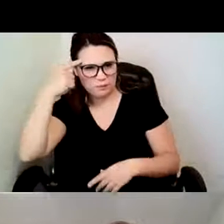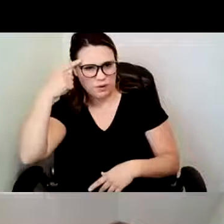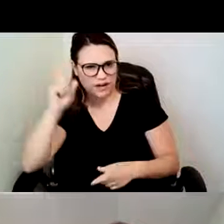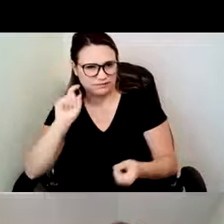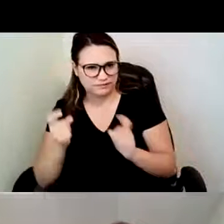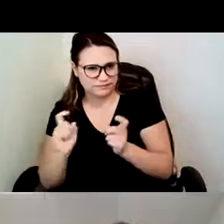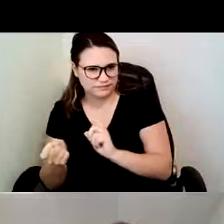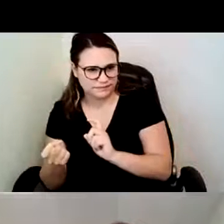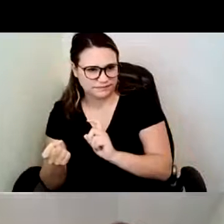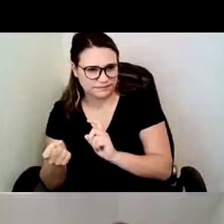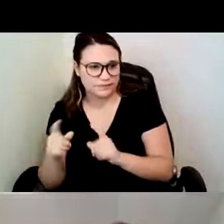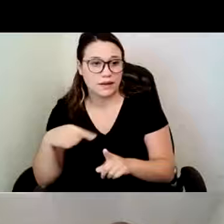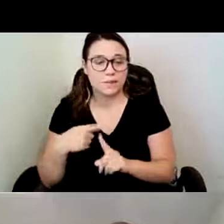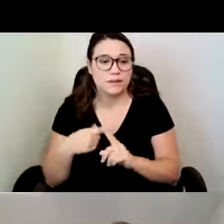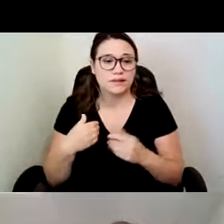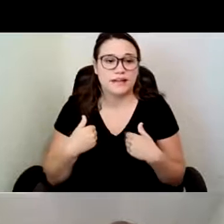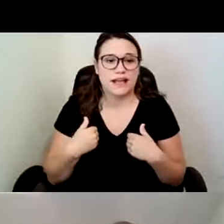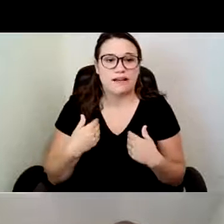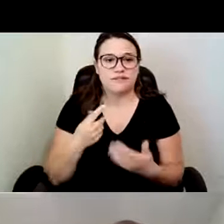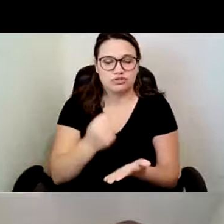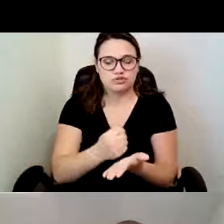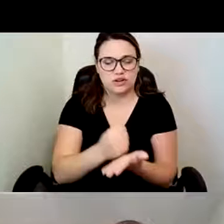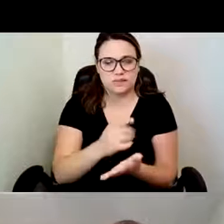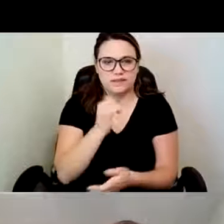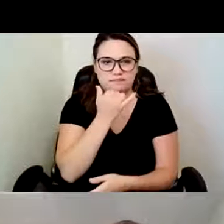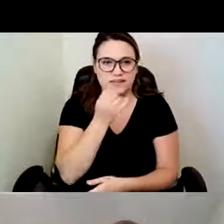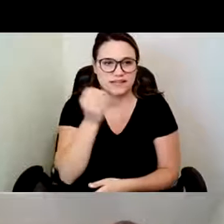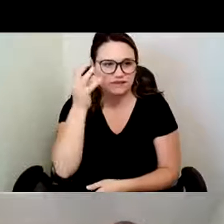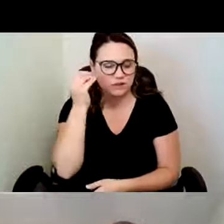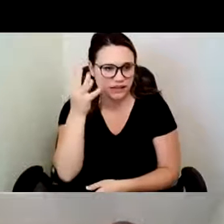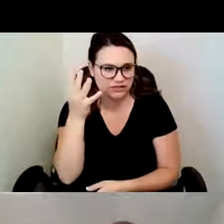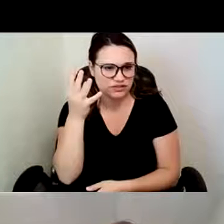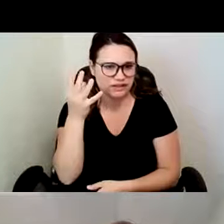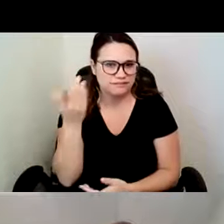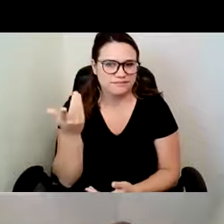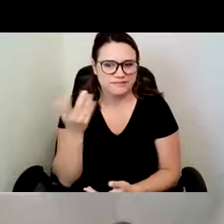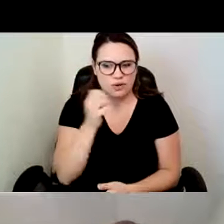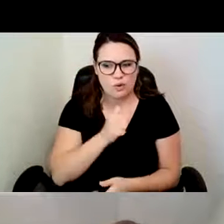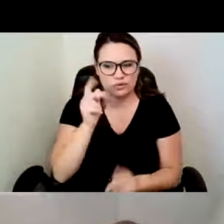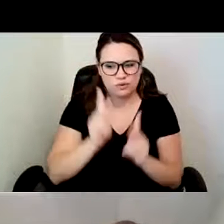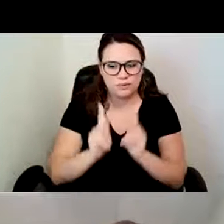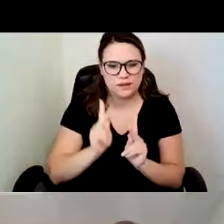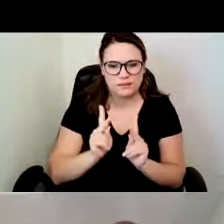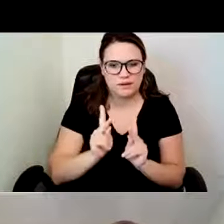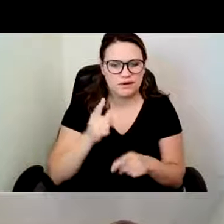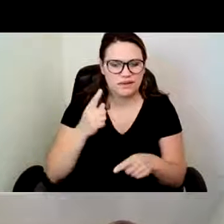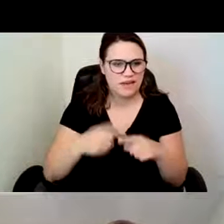there's misinformation about treatment that older adults can't be treated because they're set in their